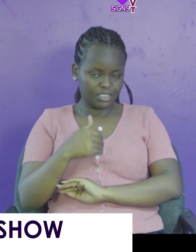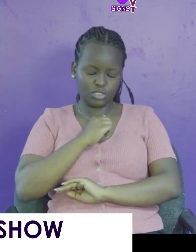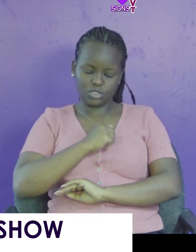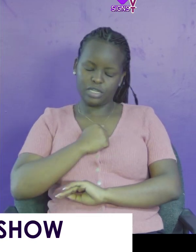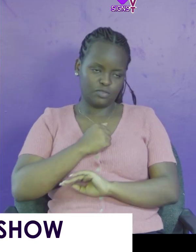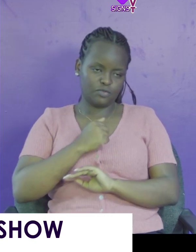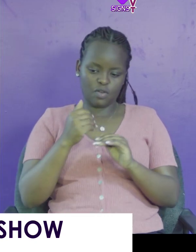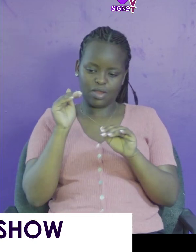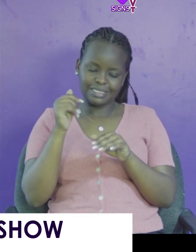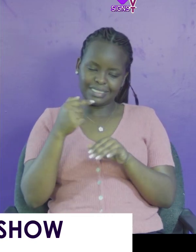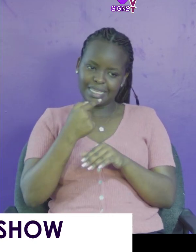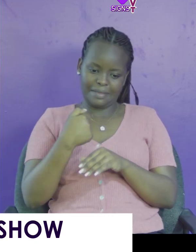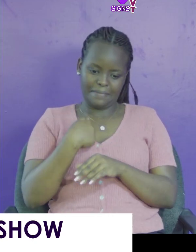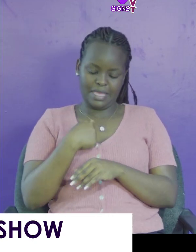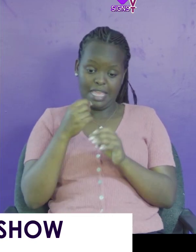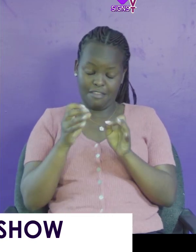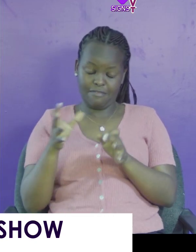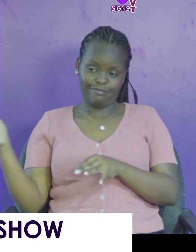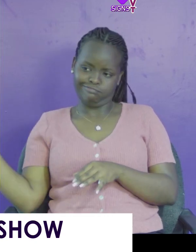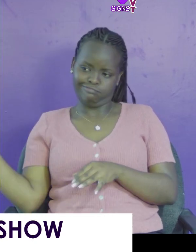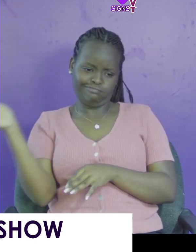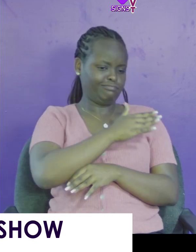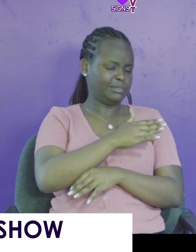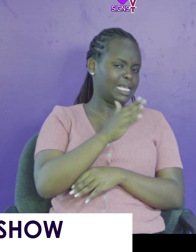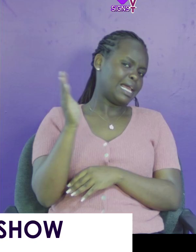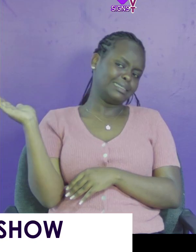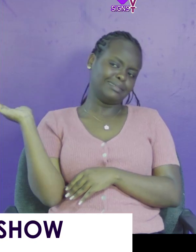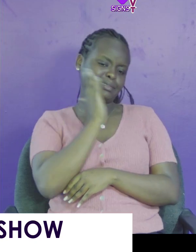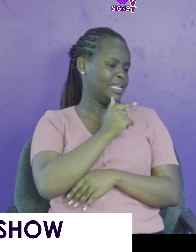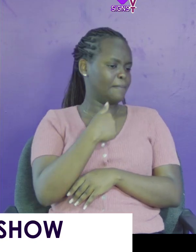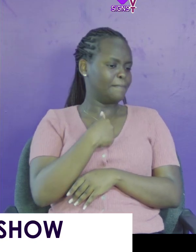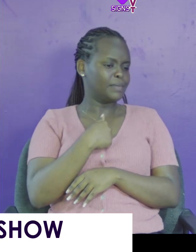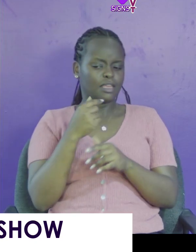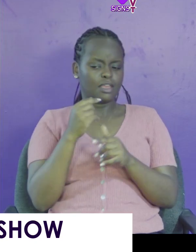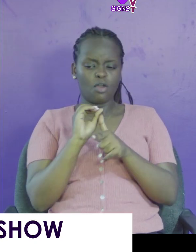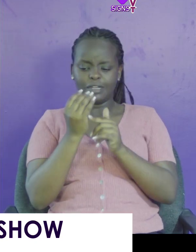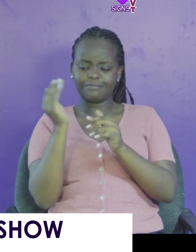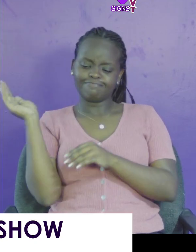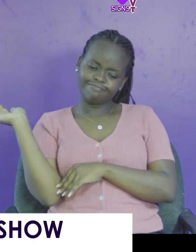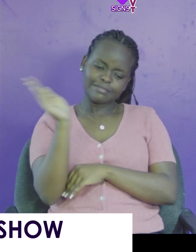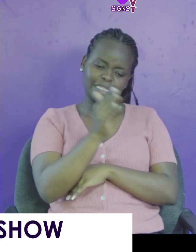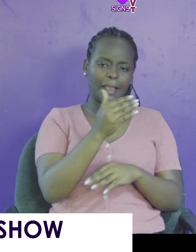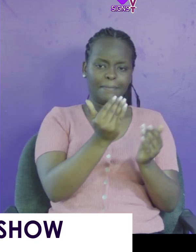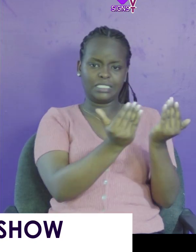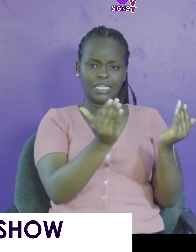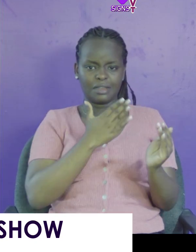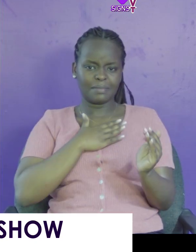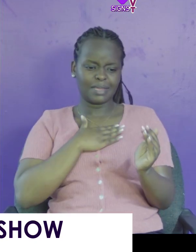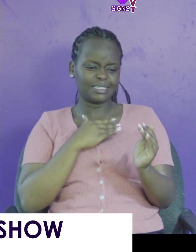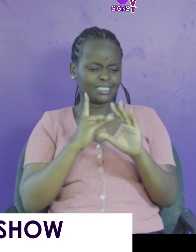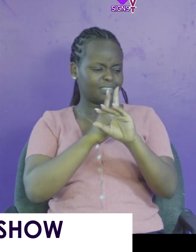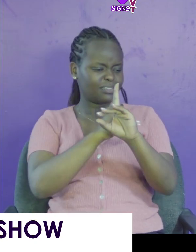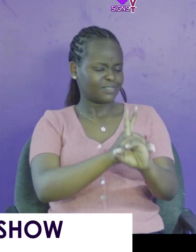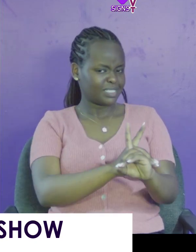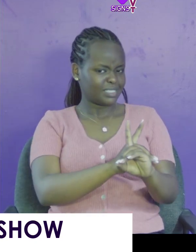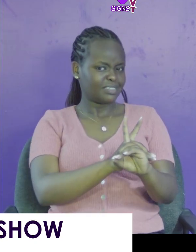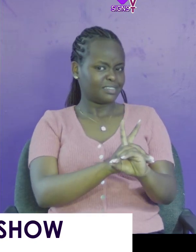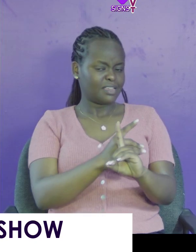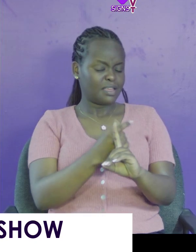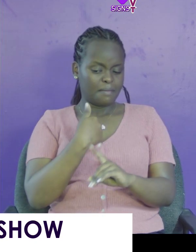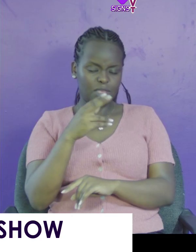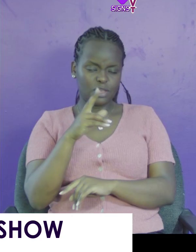it, but if you slapped me, or you're slapping my child, for me to come and defend my child, I would need my white cane.